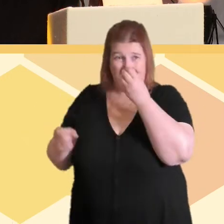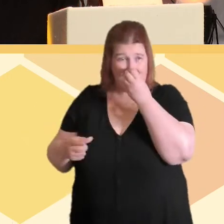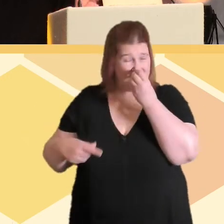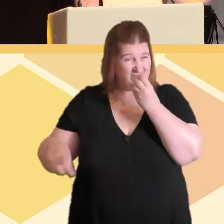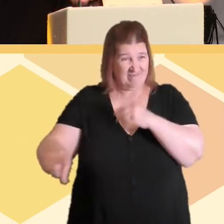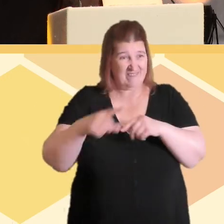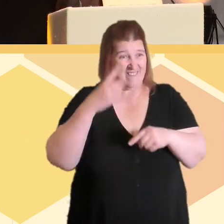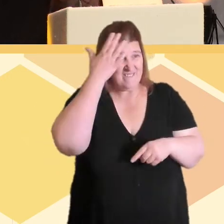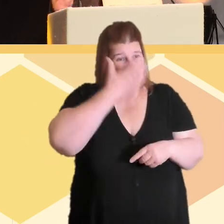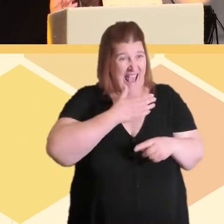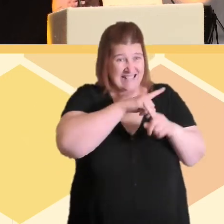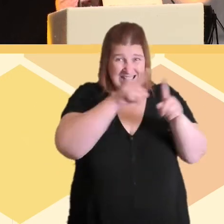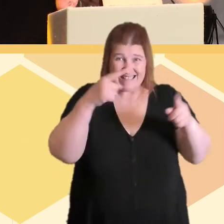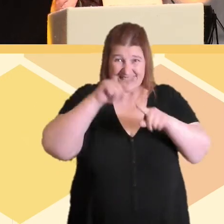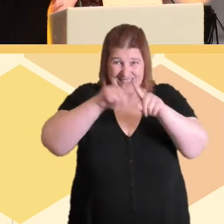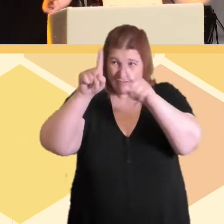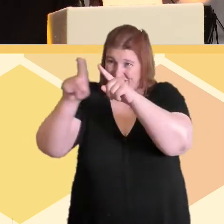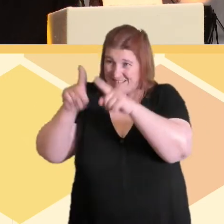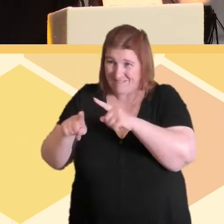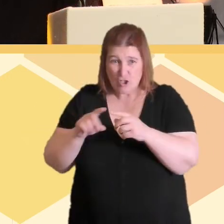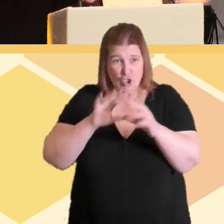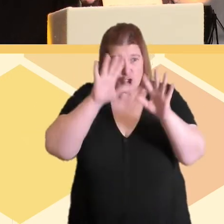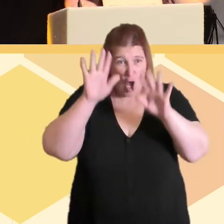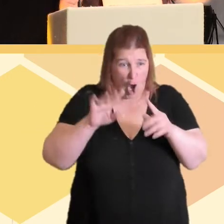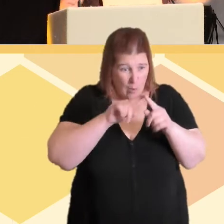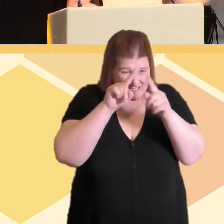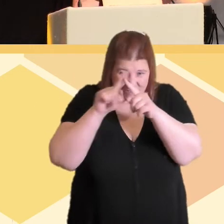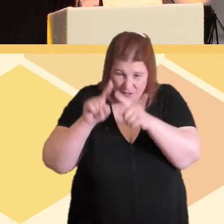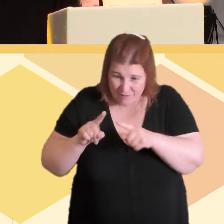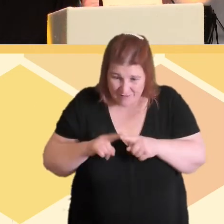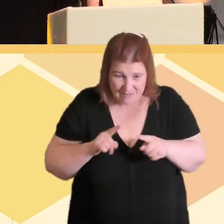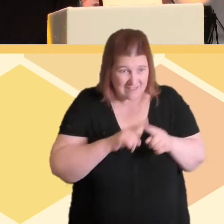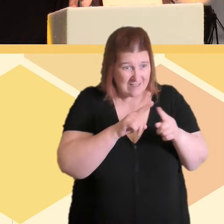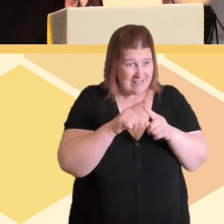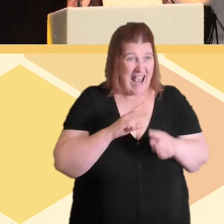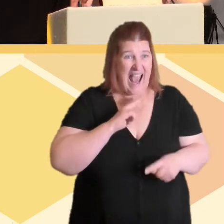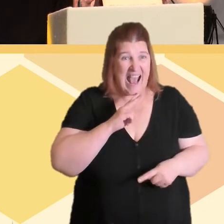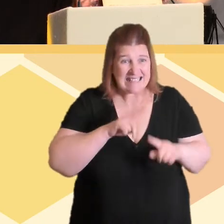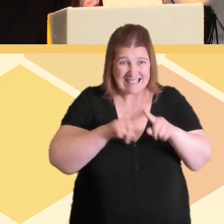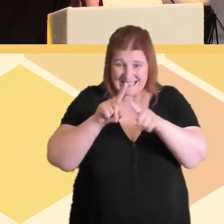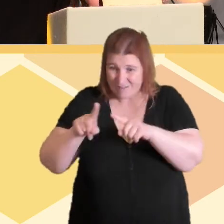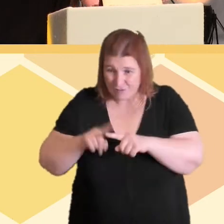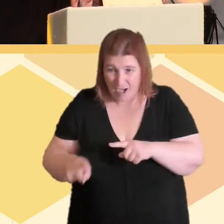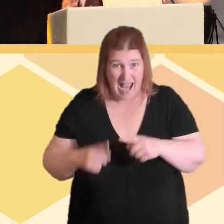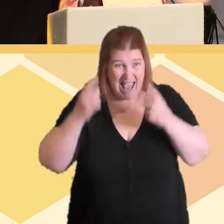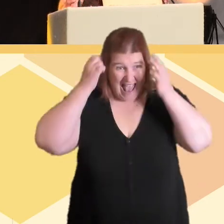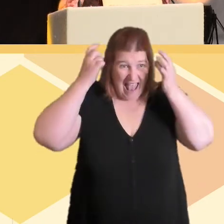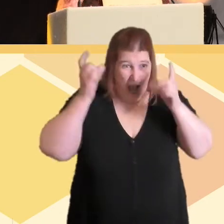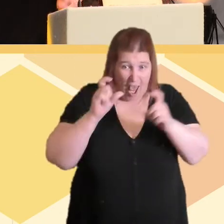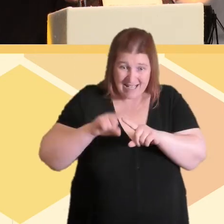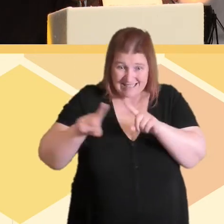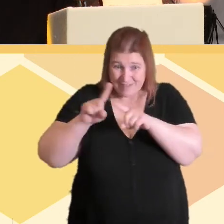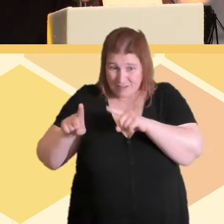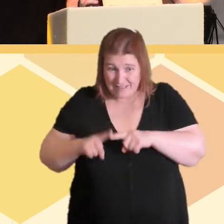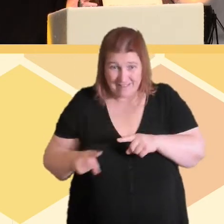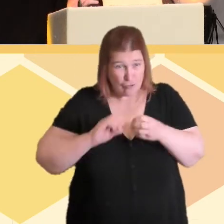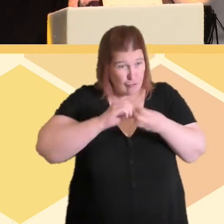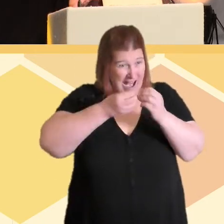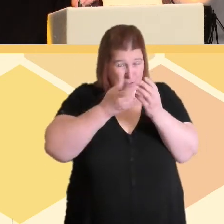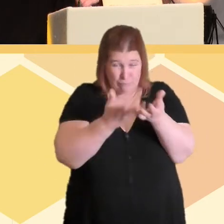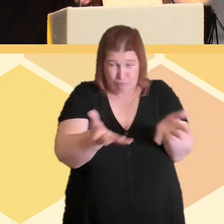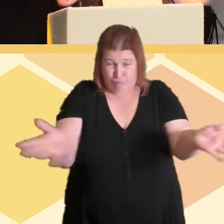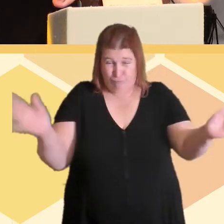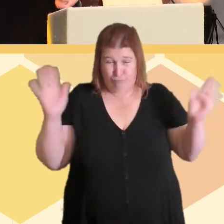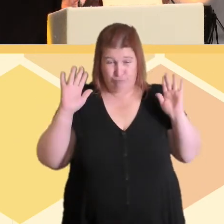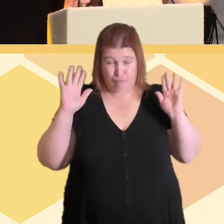different, so are fingerprints, snowflakes, hair color, and regional accents. We marvel at variety within creation, in which I